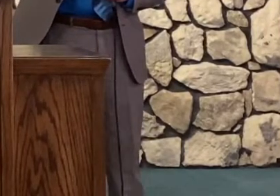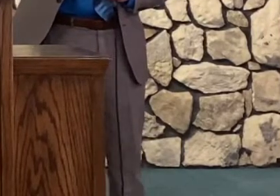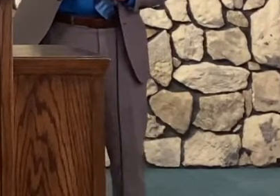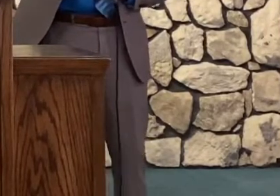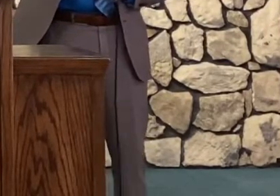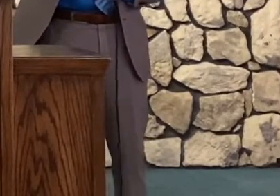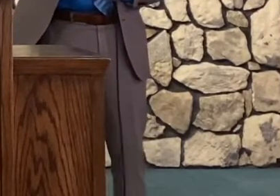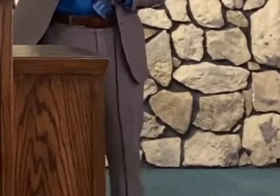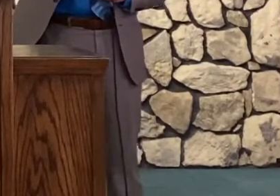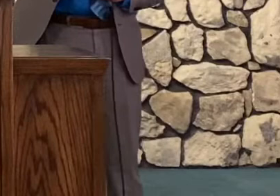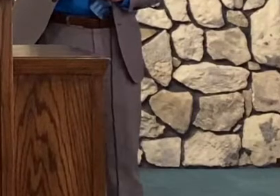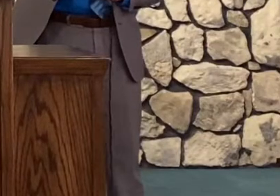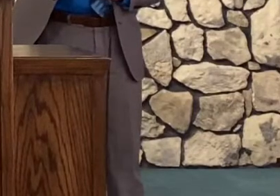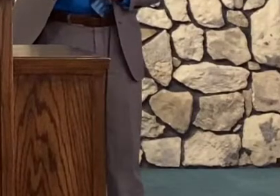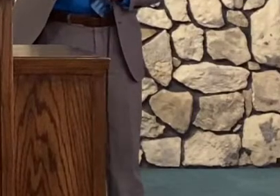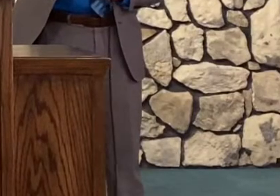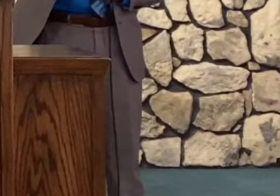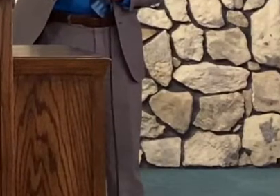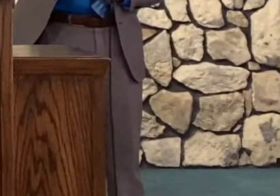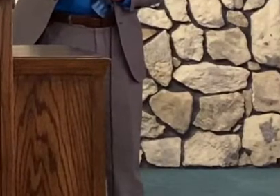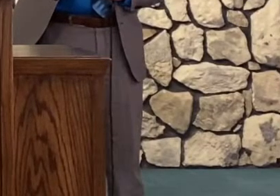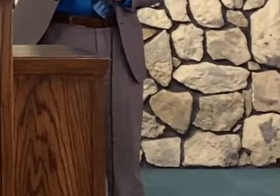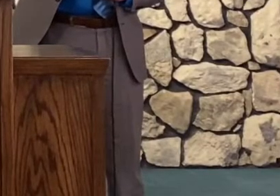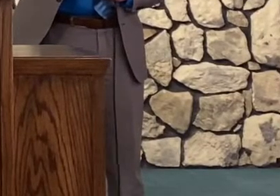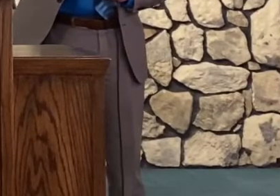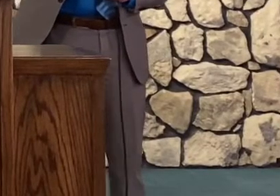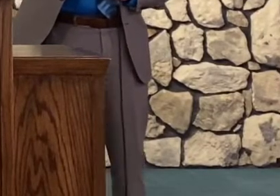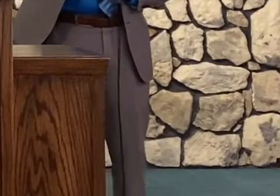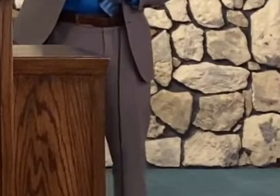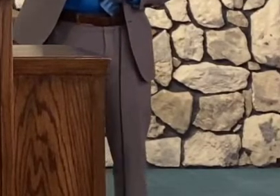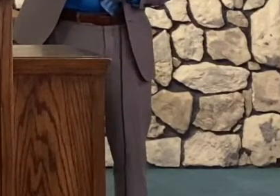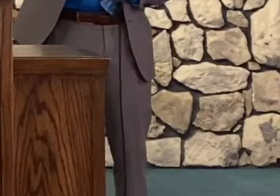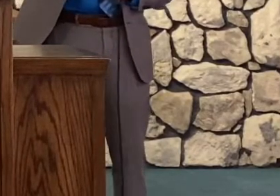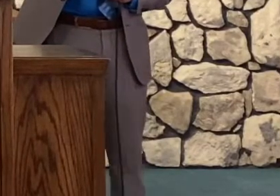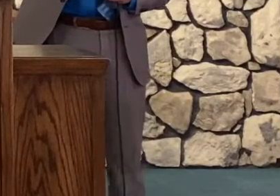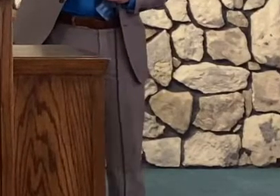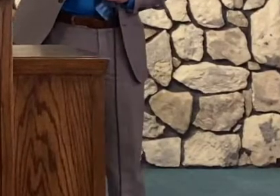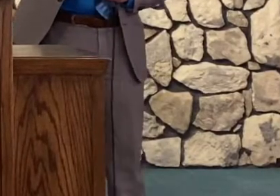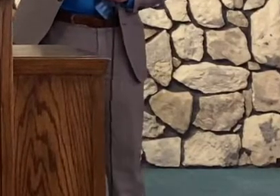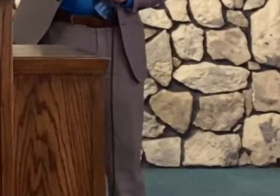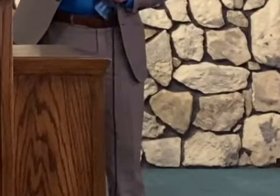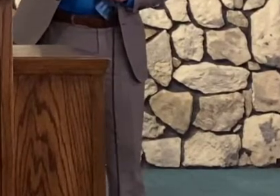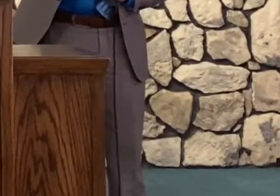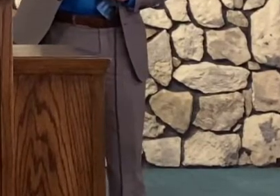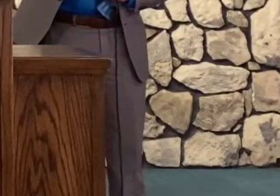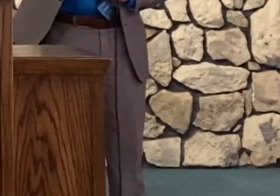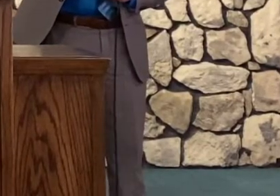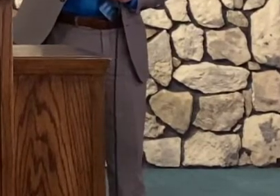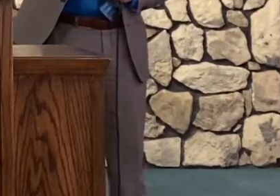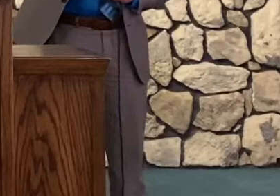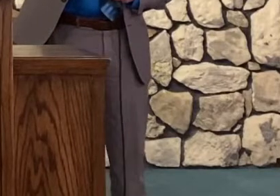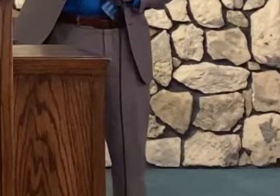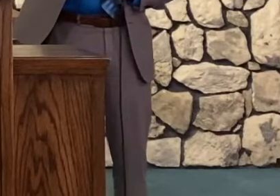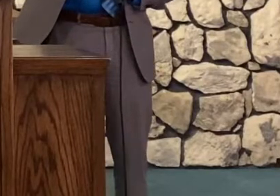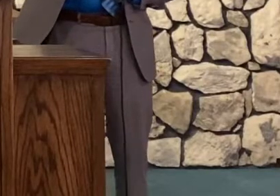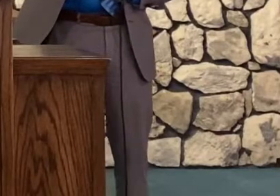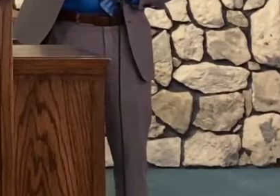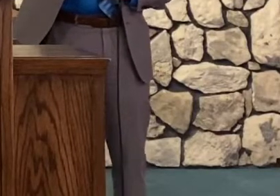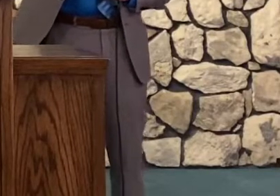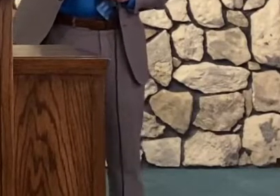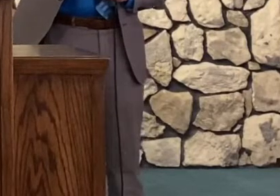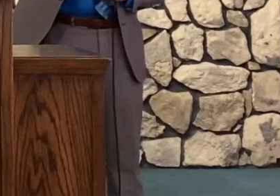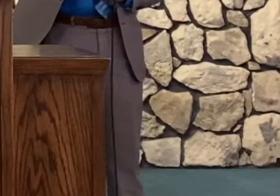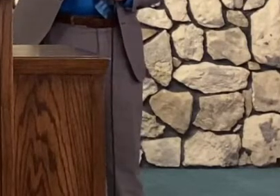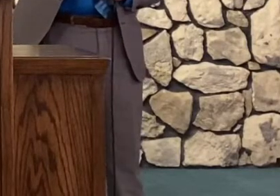you for the anointing of God that has rested on your word. And I thank you for